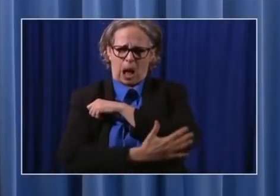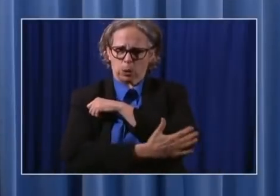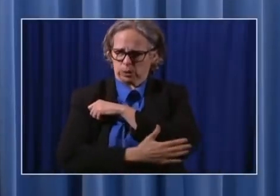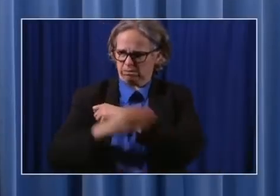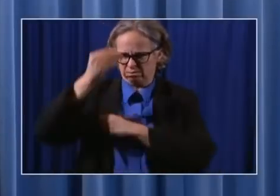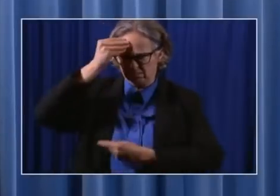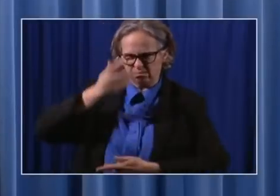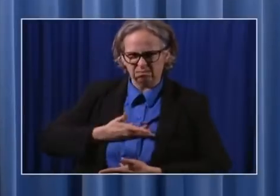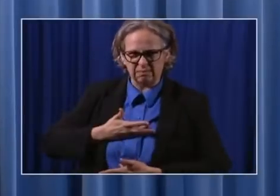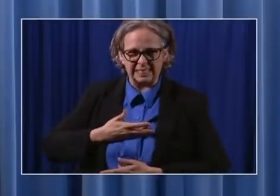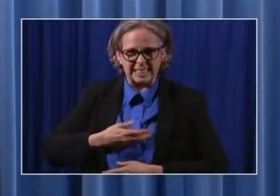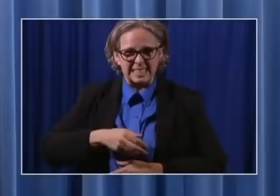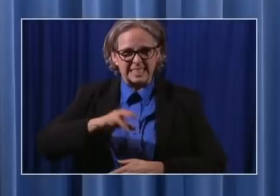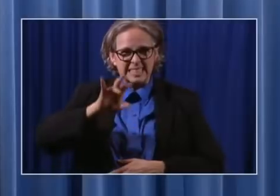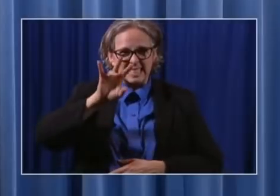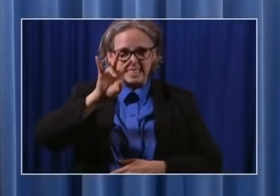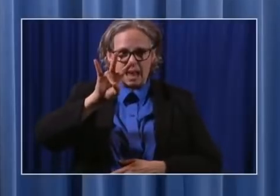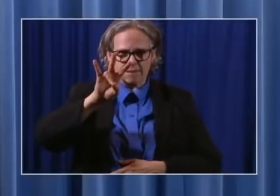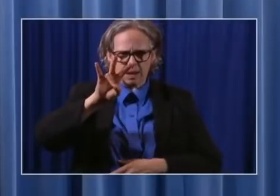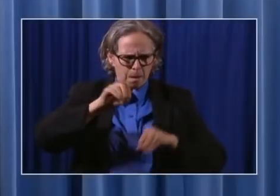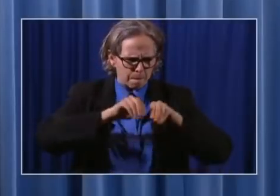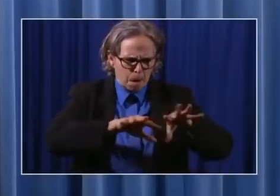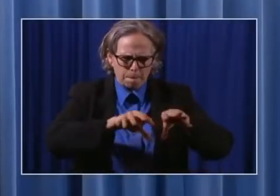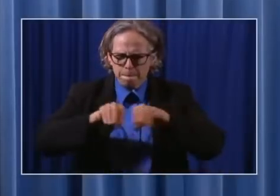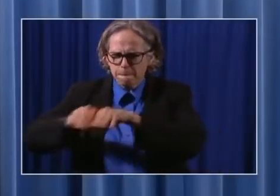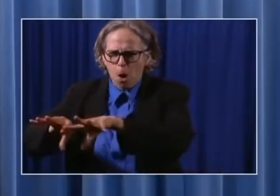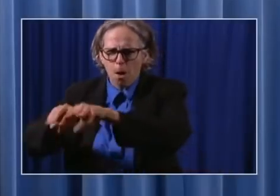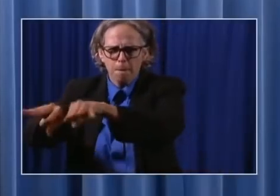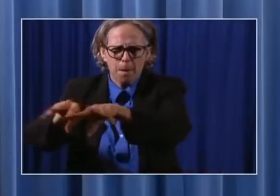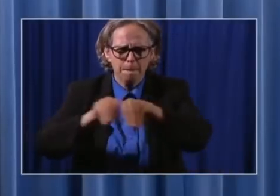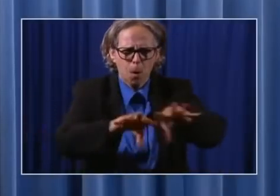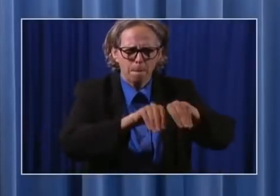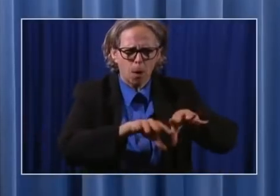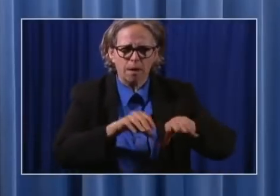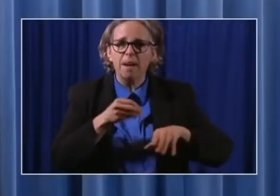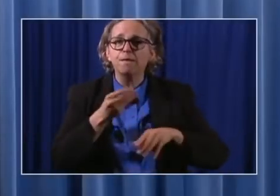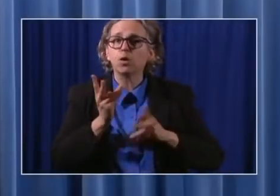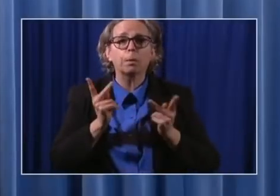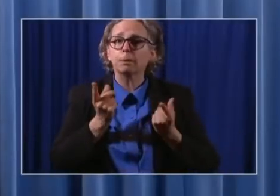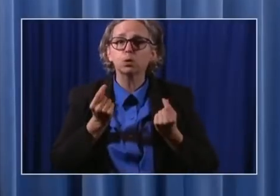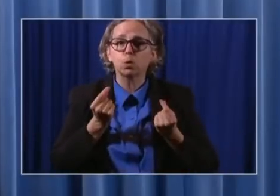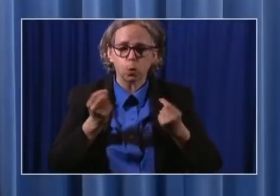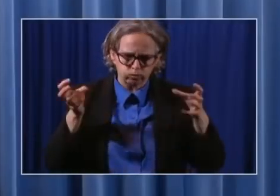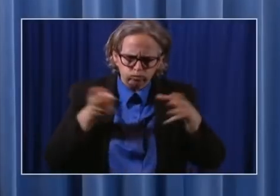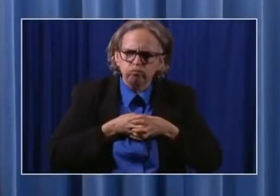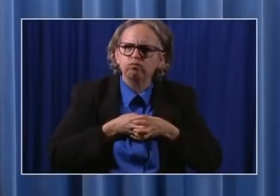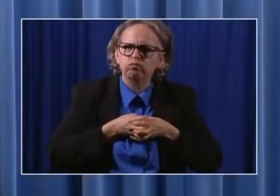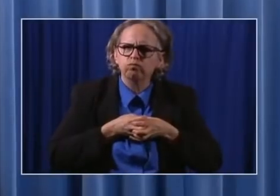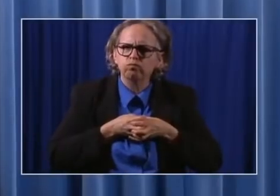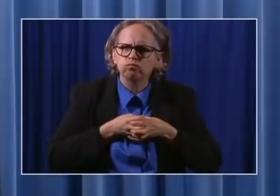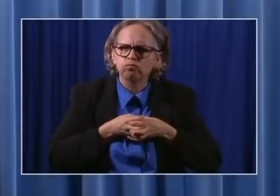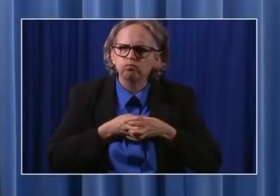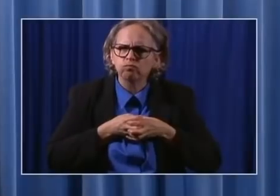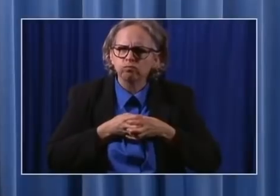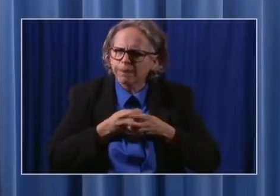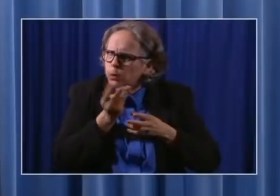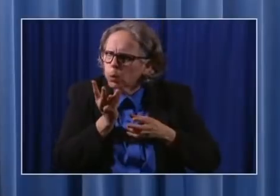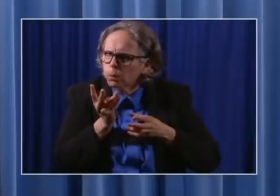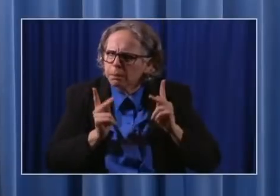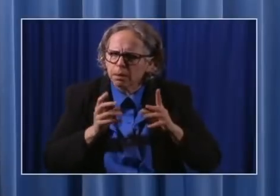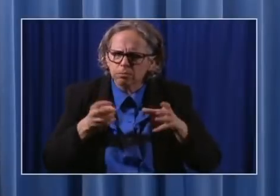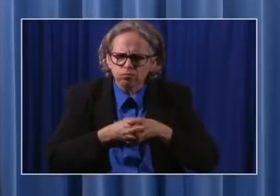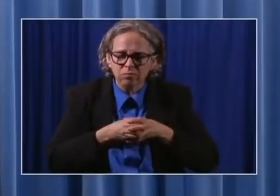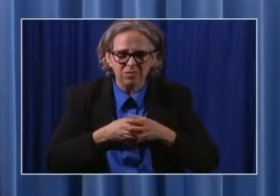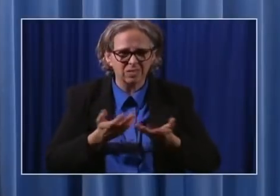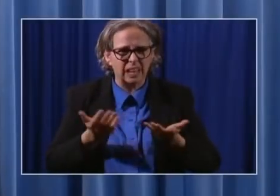outbreaks, but they all have small numbers that are tied to them. So again, showing a lot of community